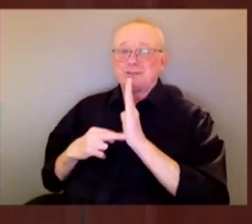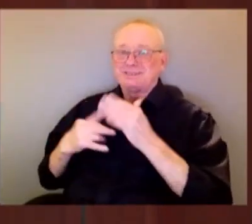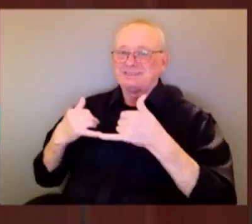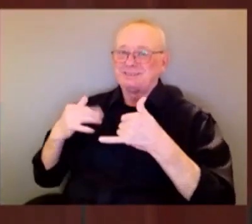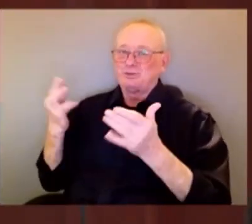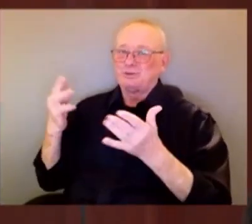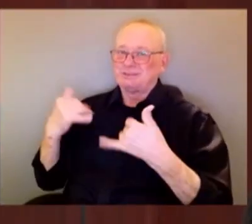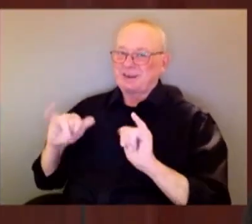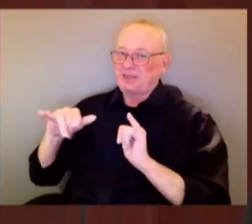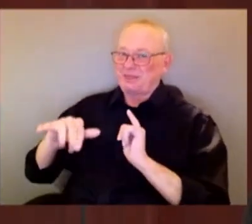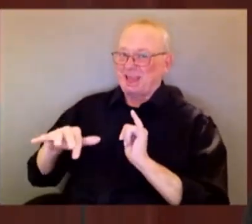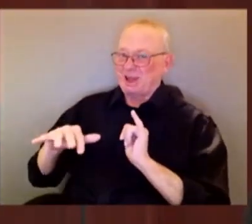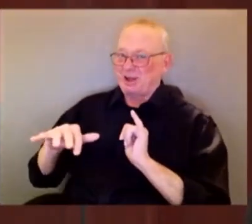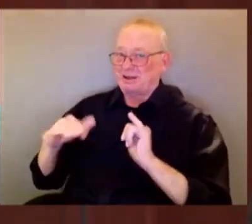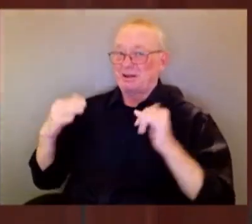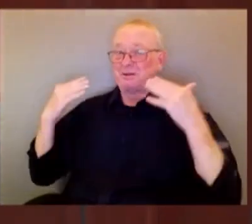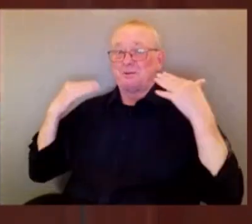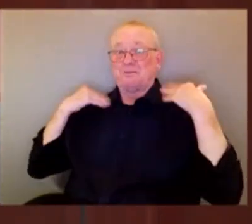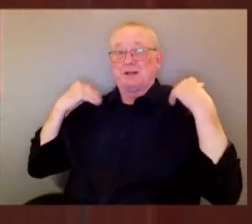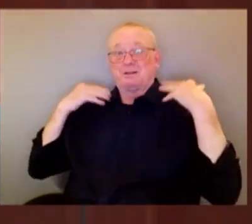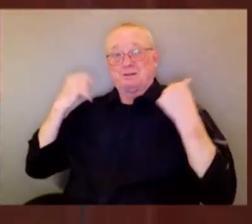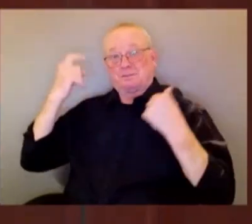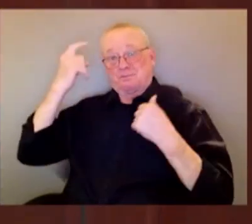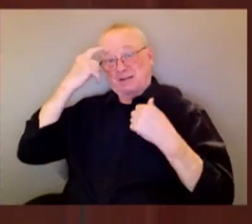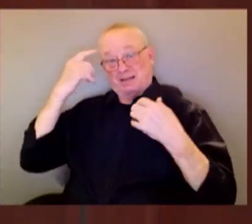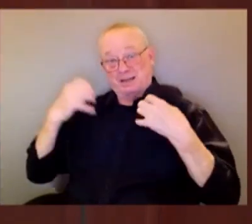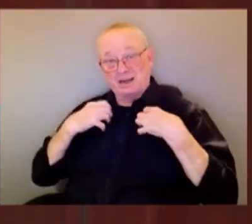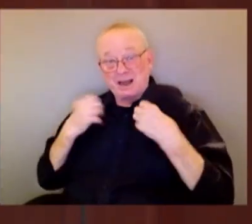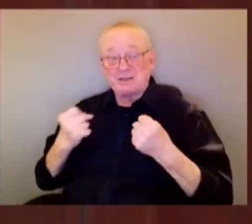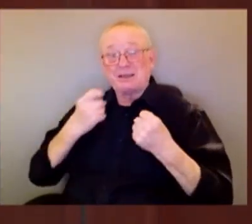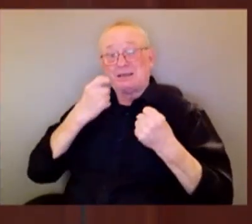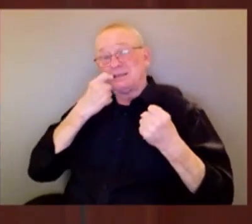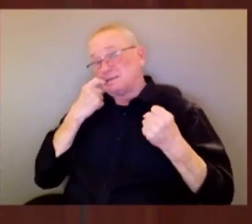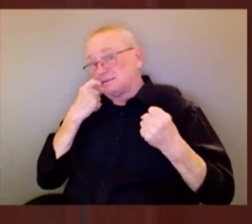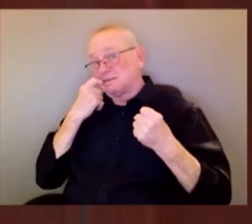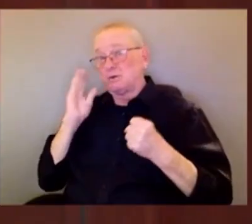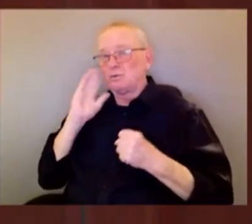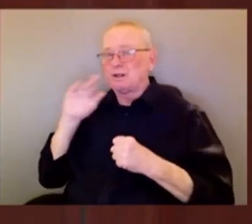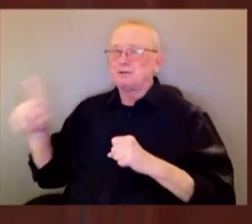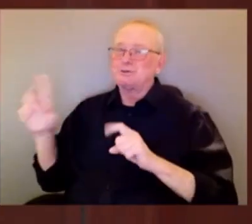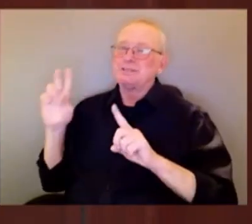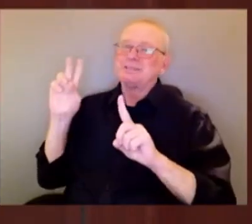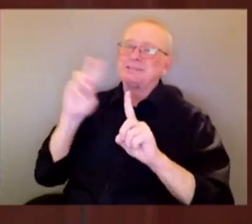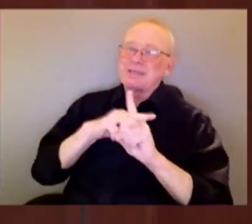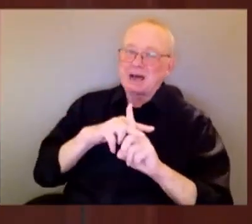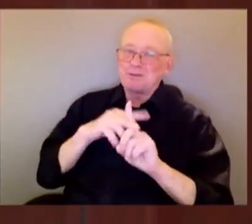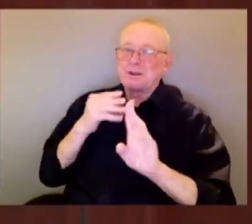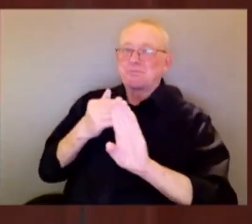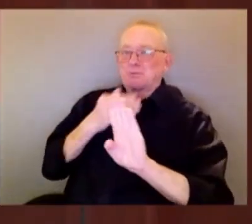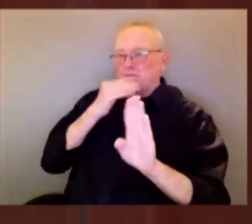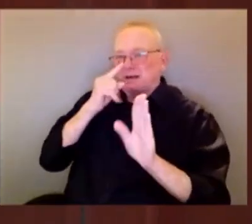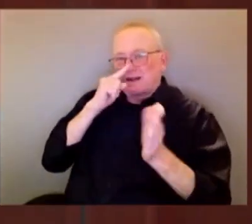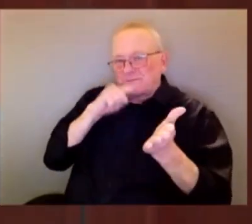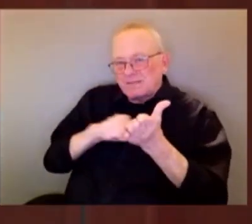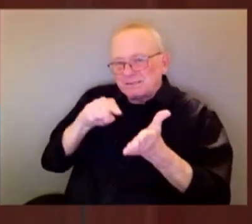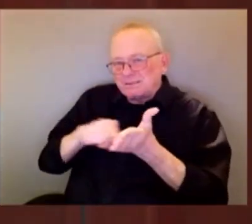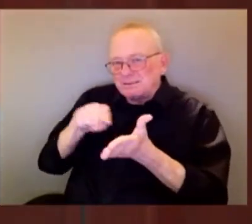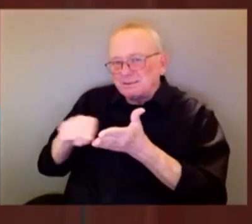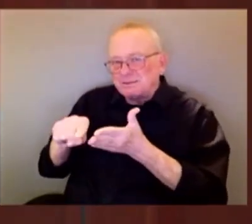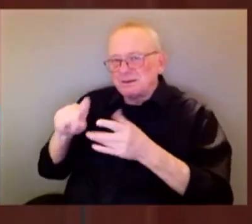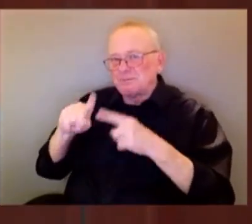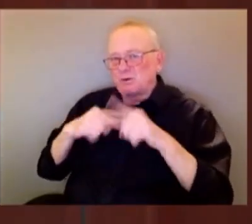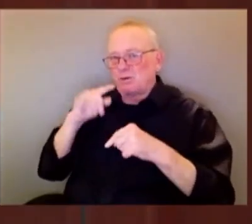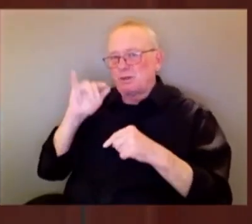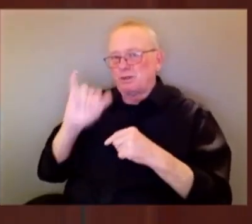table the previous minister's investigation and all sole source contracts under his portfolio? And Mr. Speaker, I can